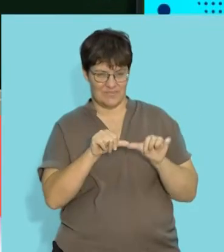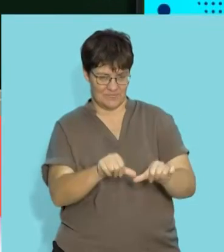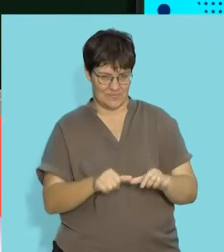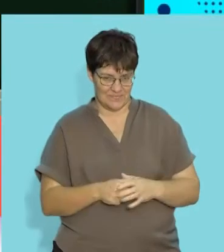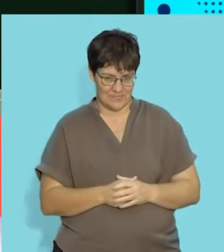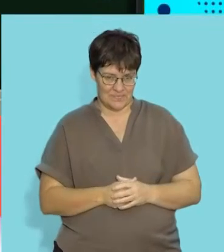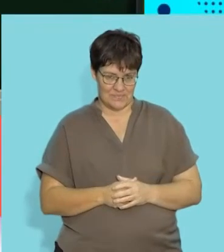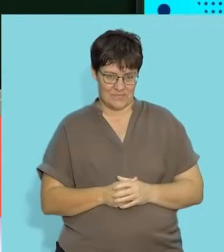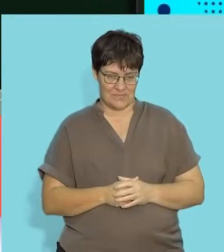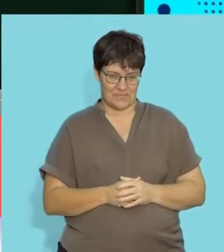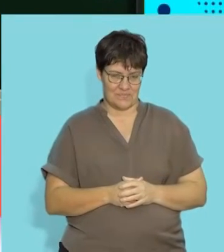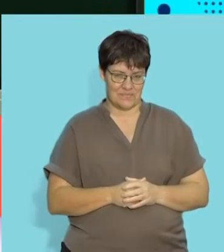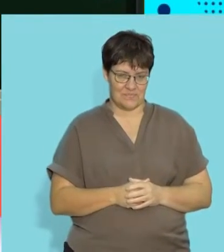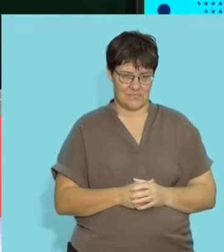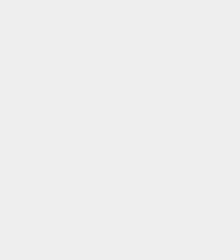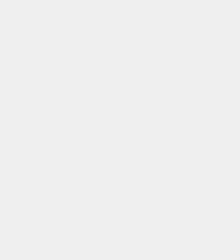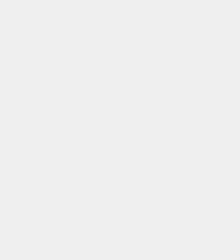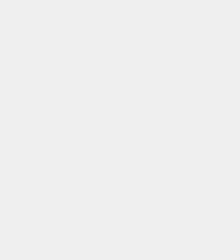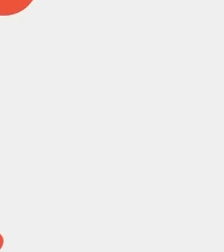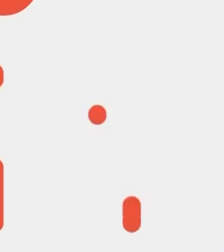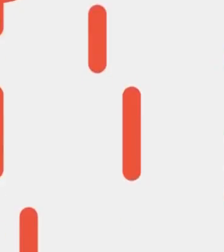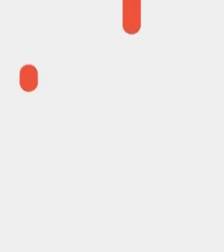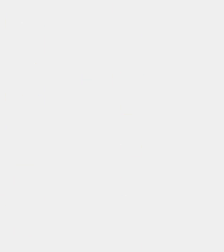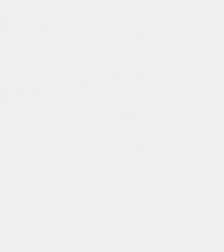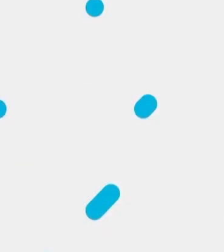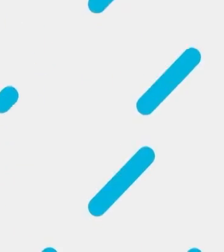different functions? Please stay tuned.